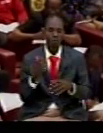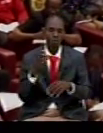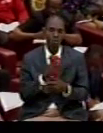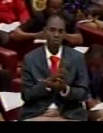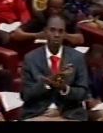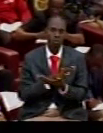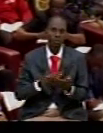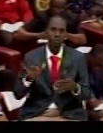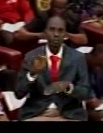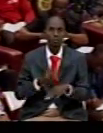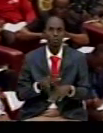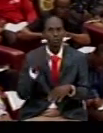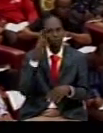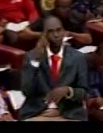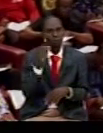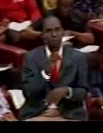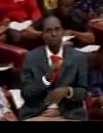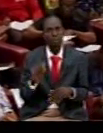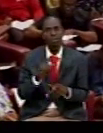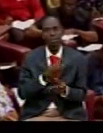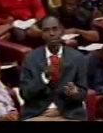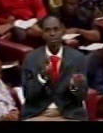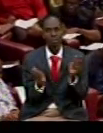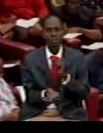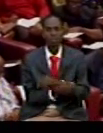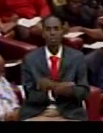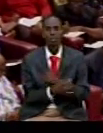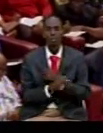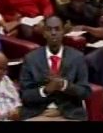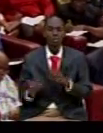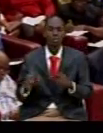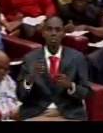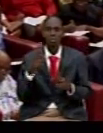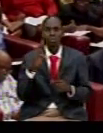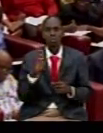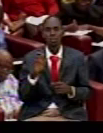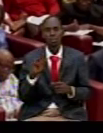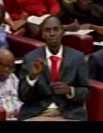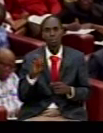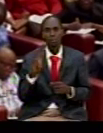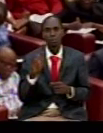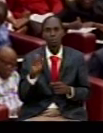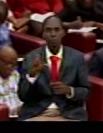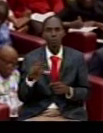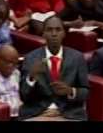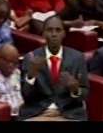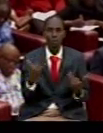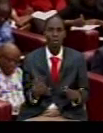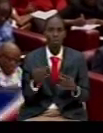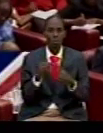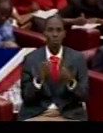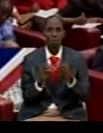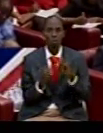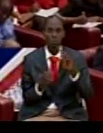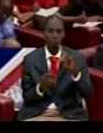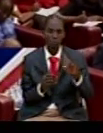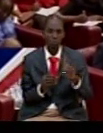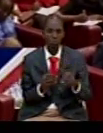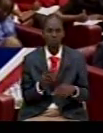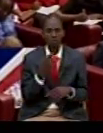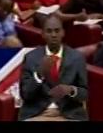touch for a transforming renewal. We come to point number one. The